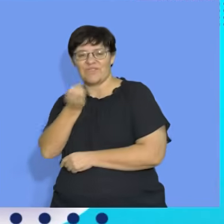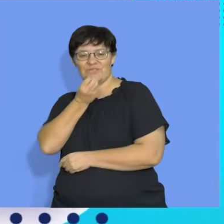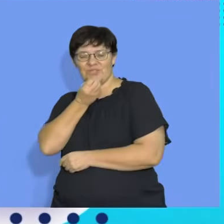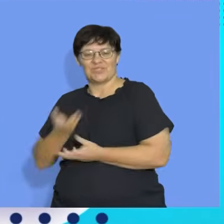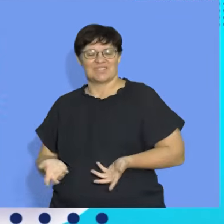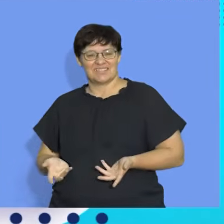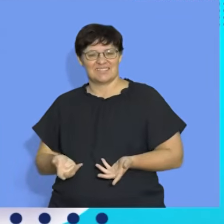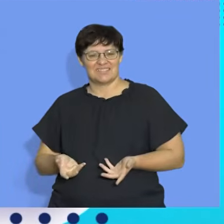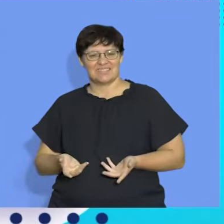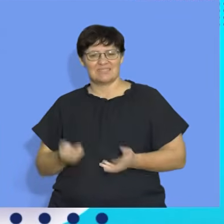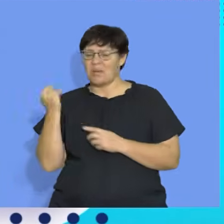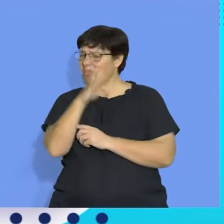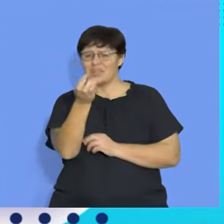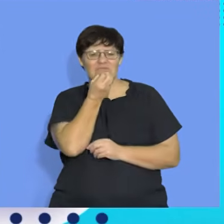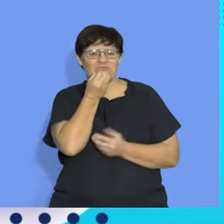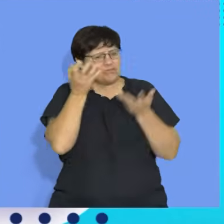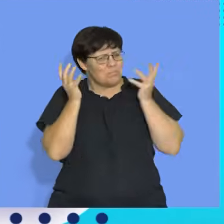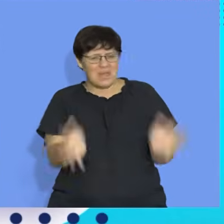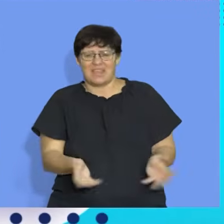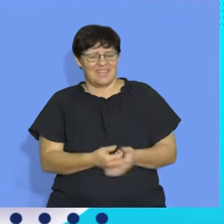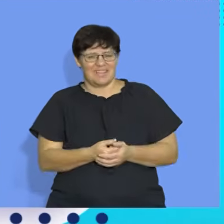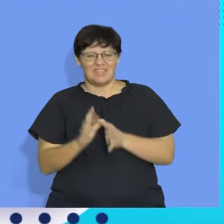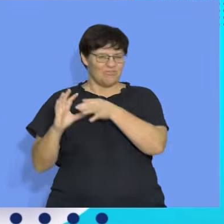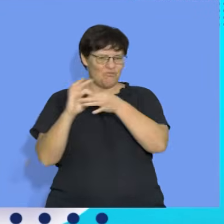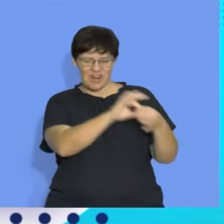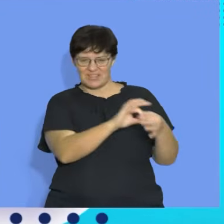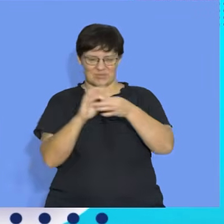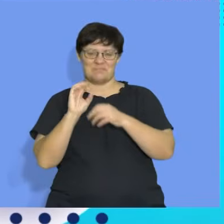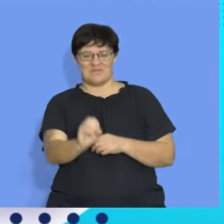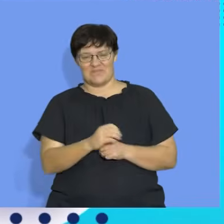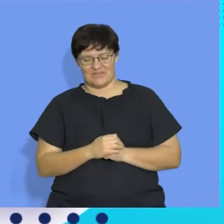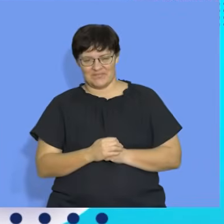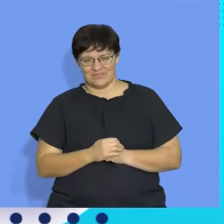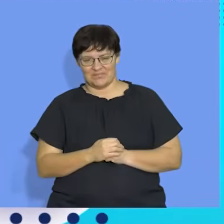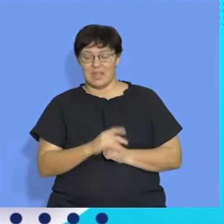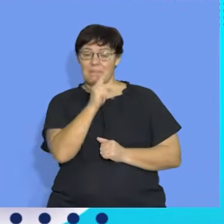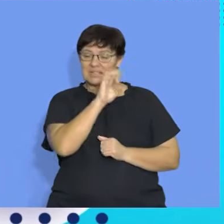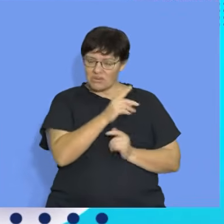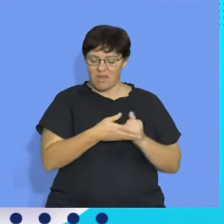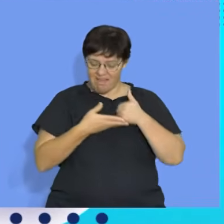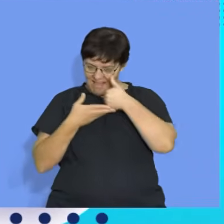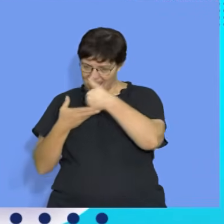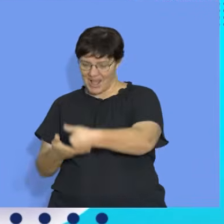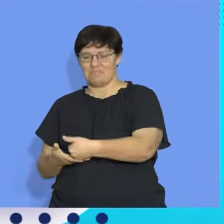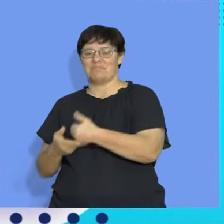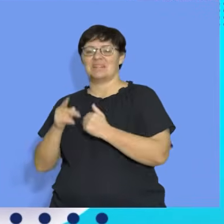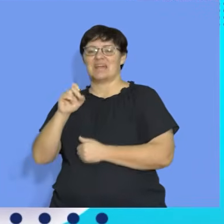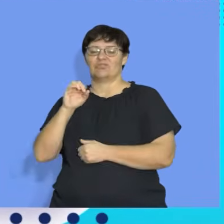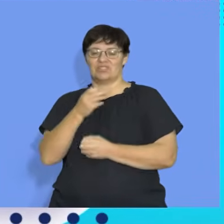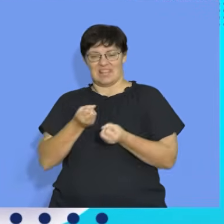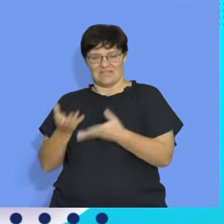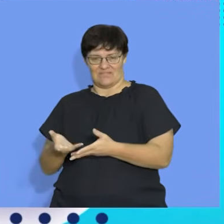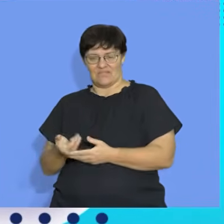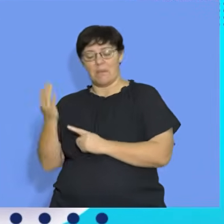Guys, plants are food. Right? That's the relationship that they're going to have. Right? Bacteria helps with the nitrogen, and plants say